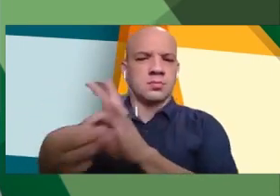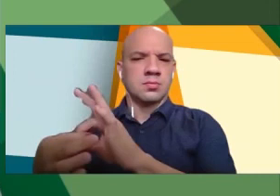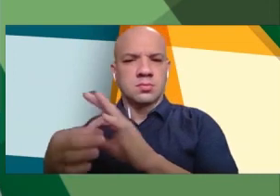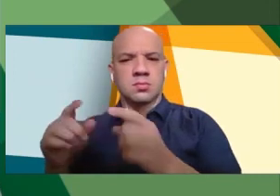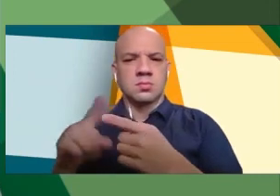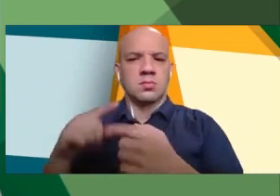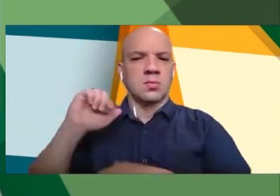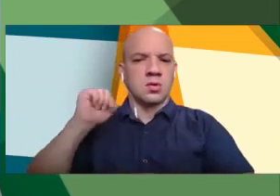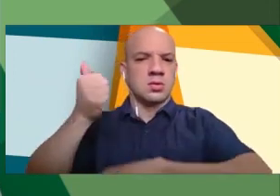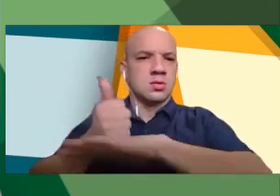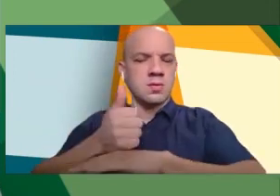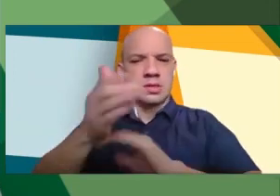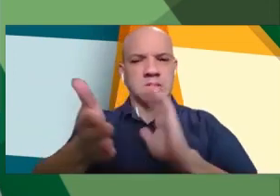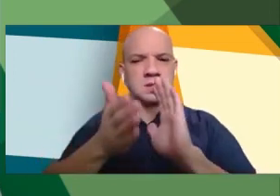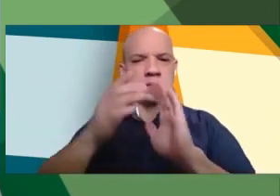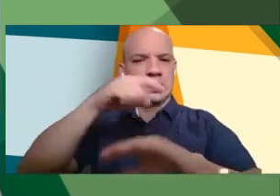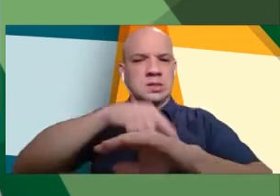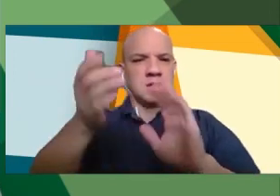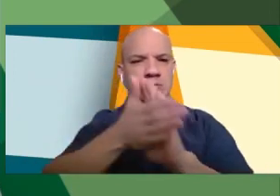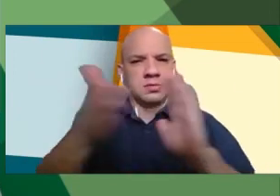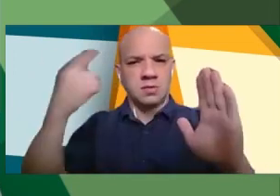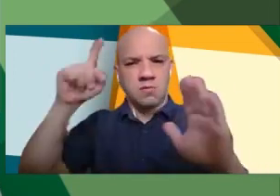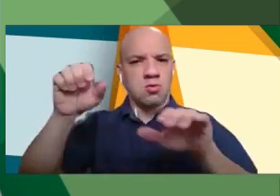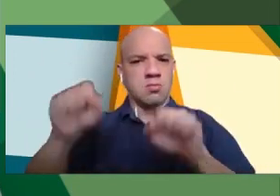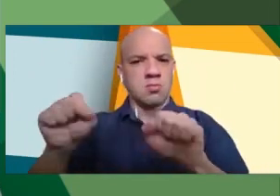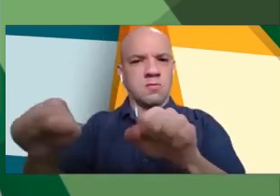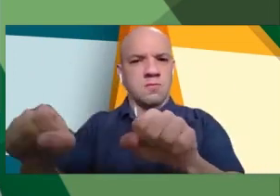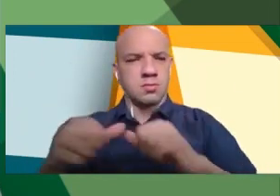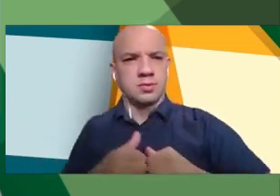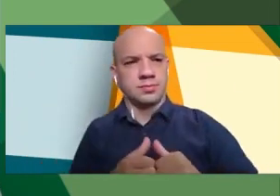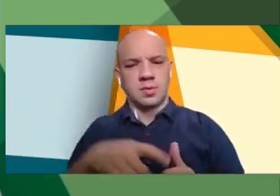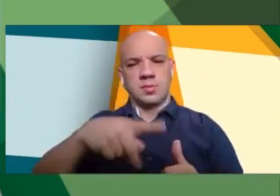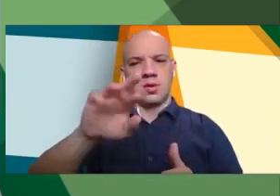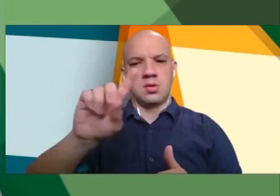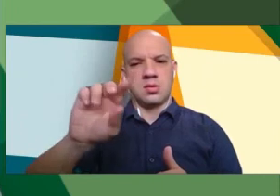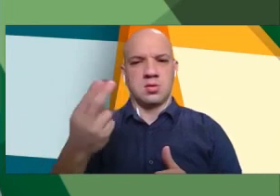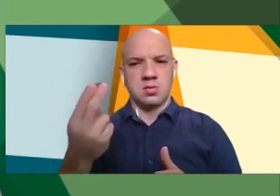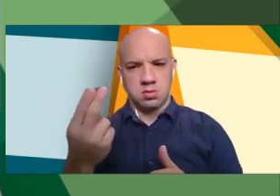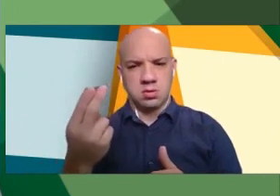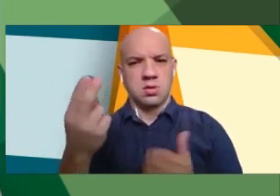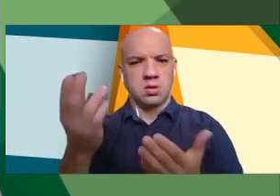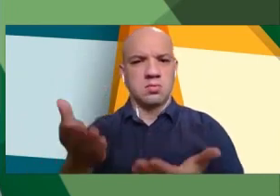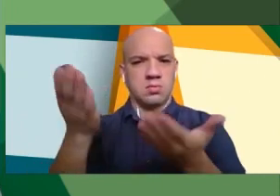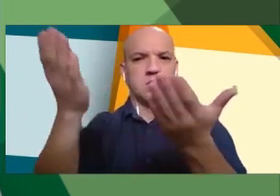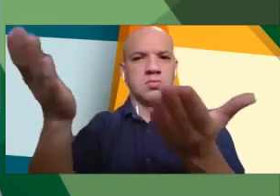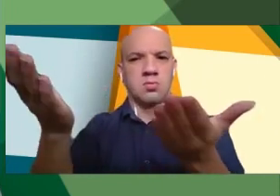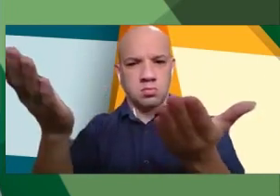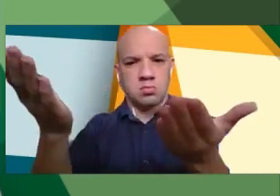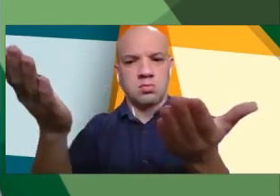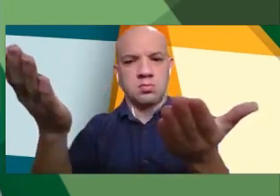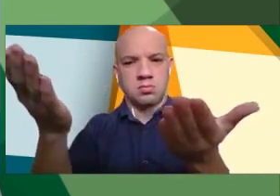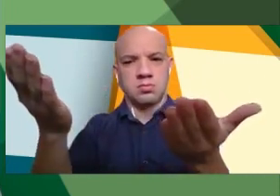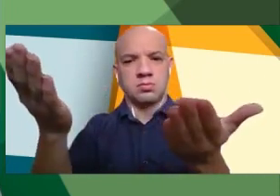established timeframes for performance. The PRDOH and the proposer will agree on